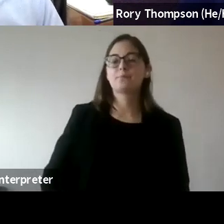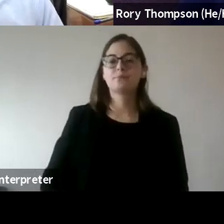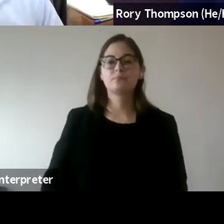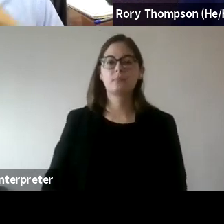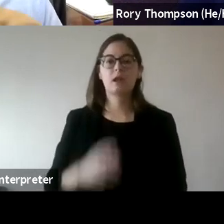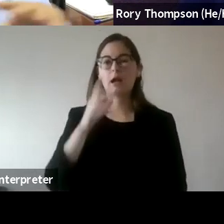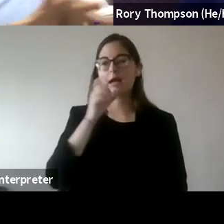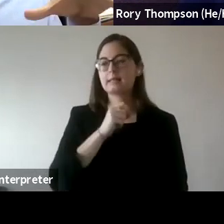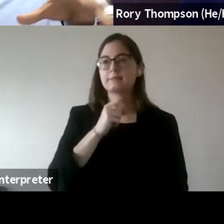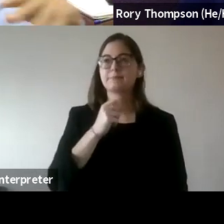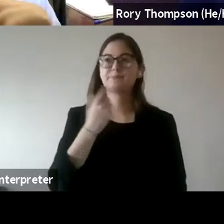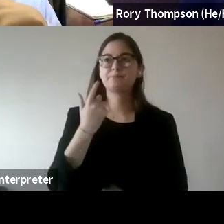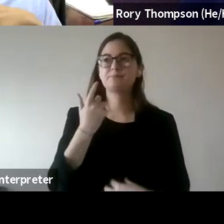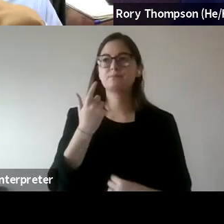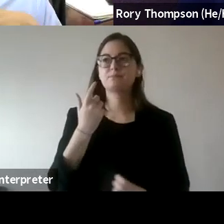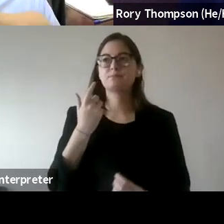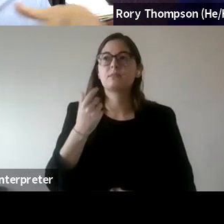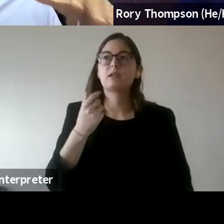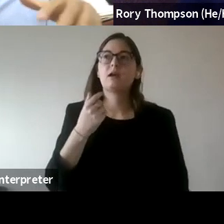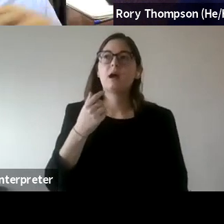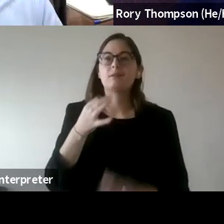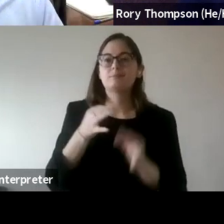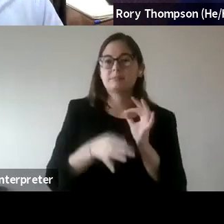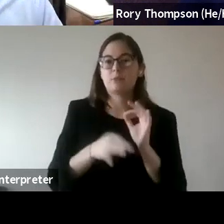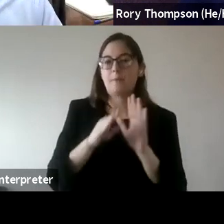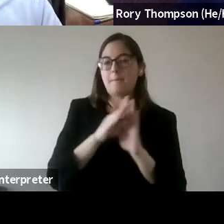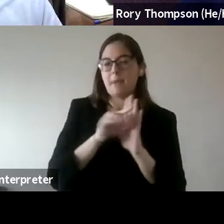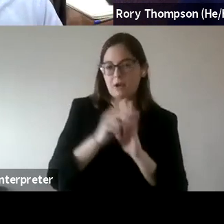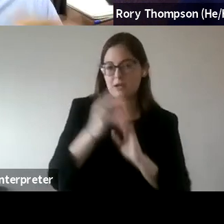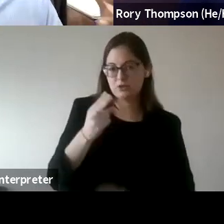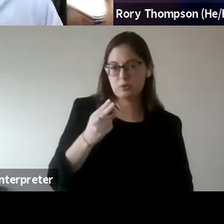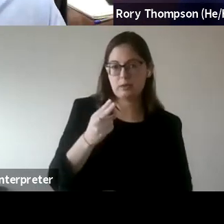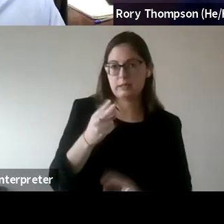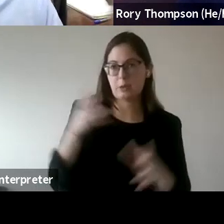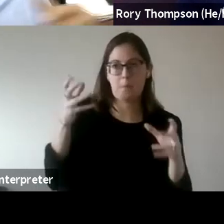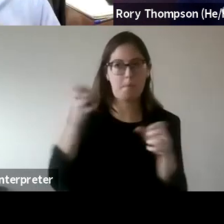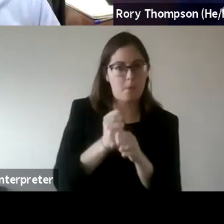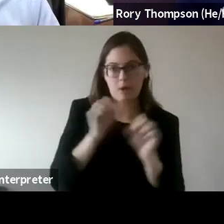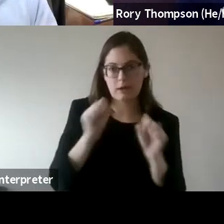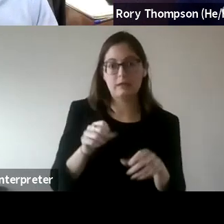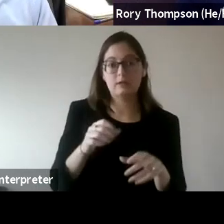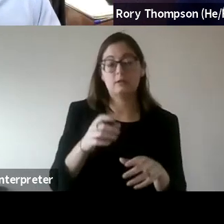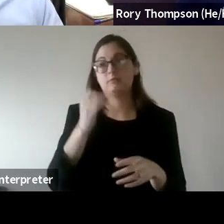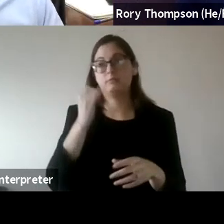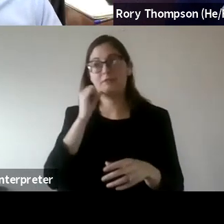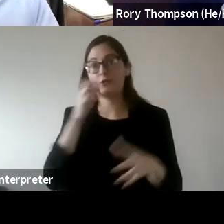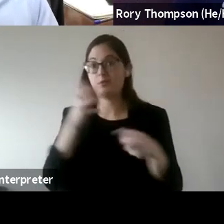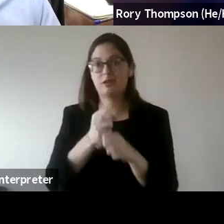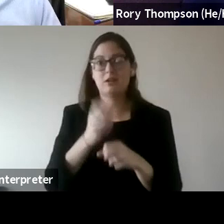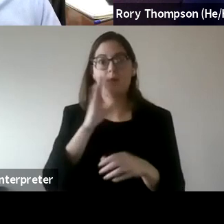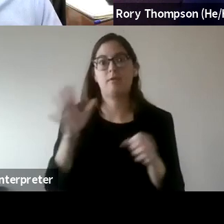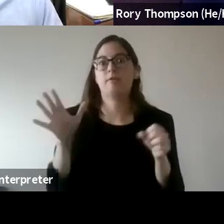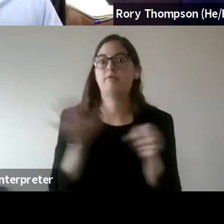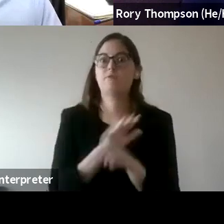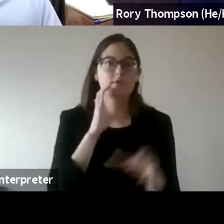give a simple of a background history as I possibly can. Otherwise, this could take up the entire fearless